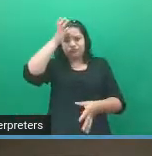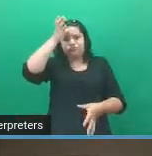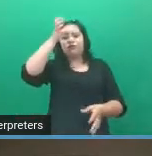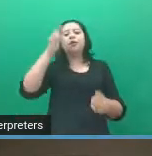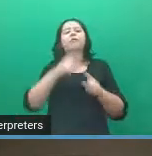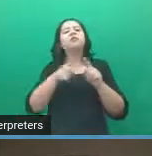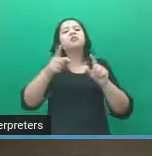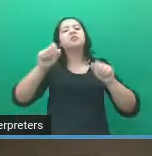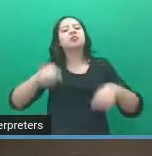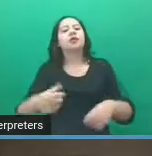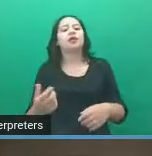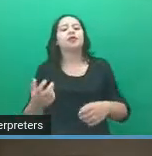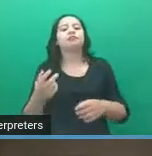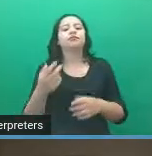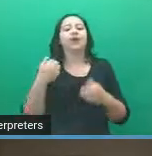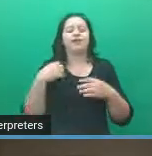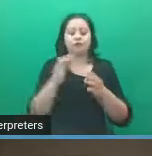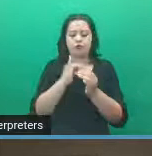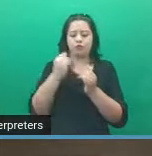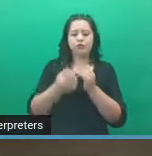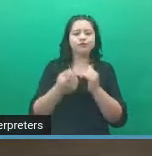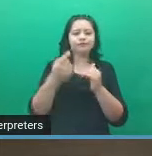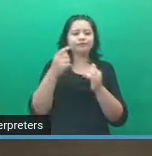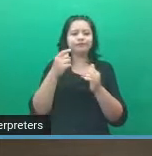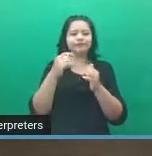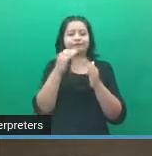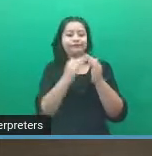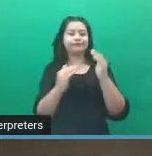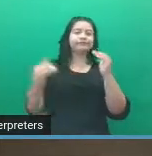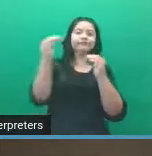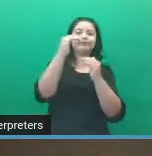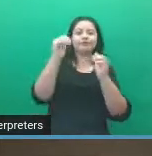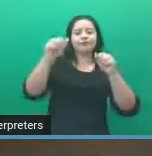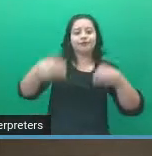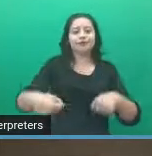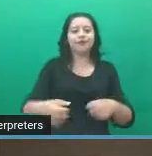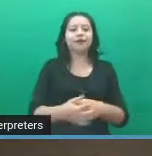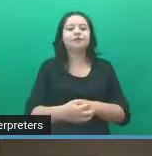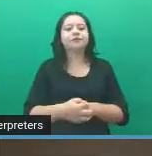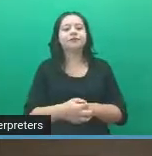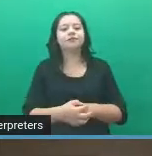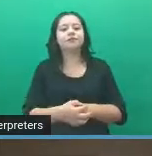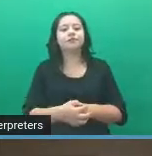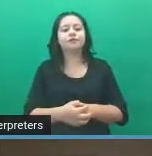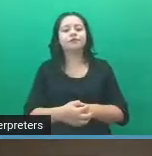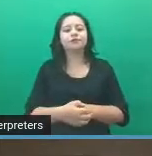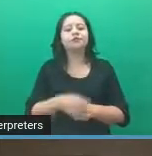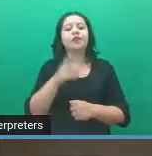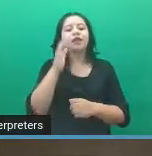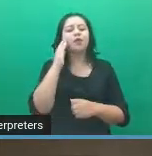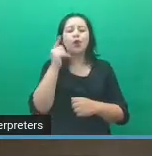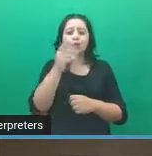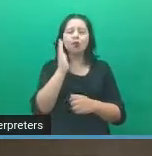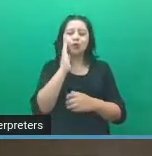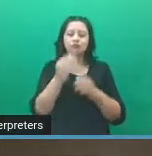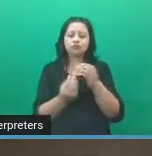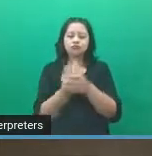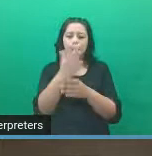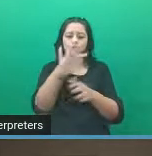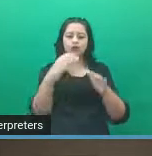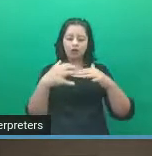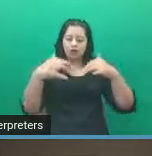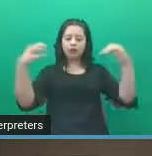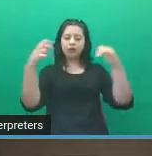take your programs to the next level. And I believe that you will get a lot of you'll grow your audiences and be able